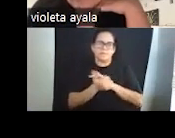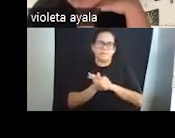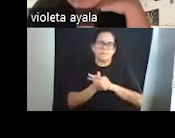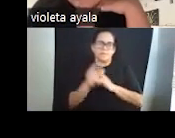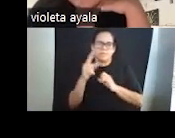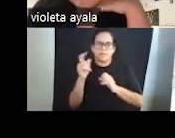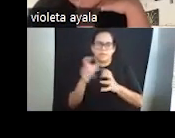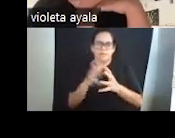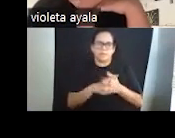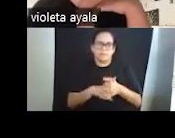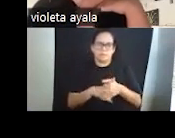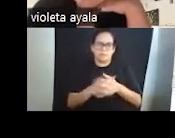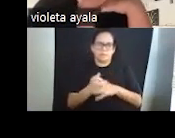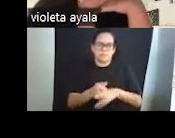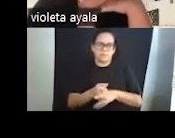because